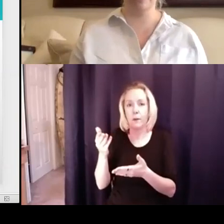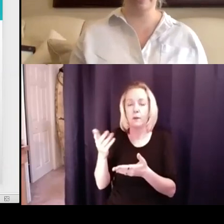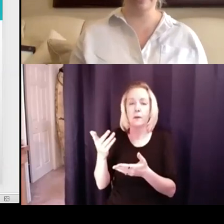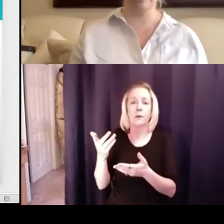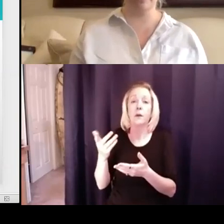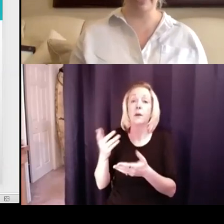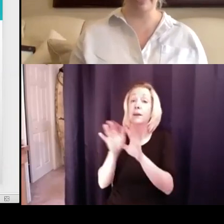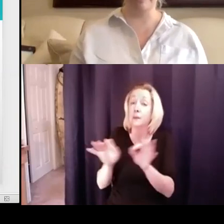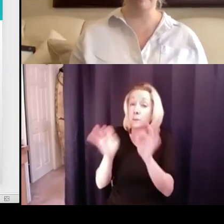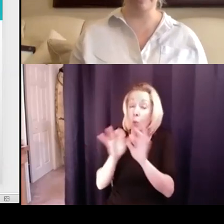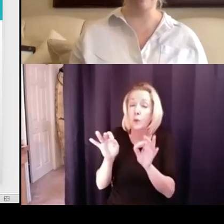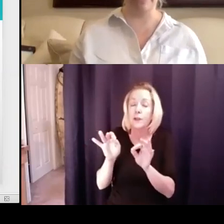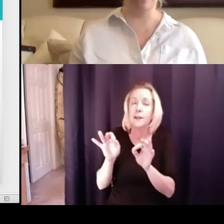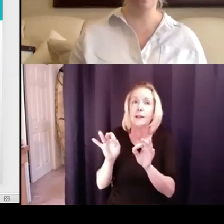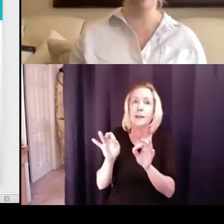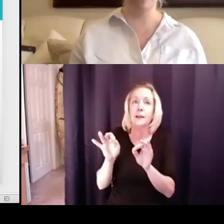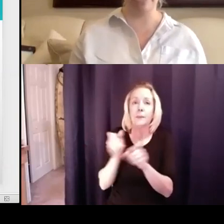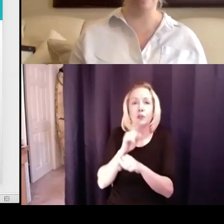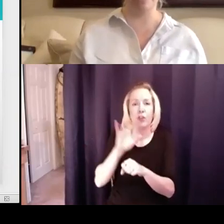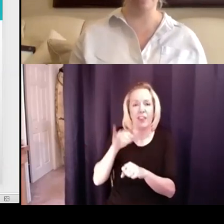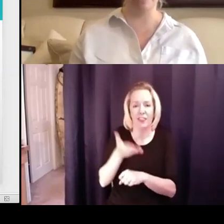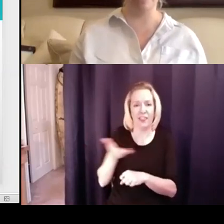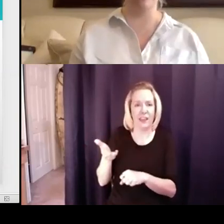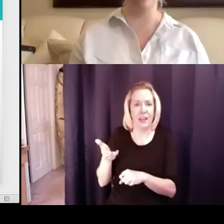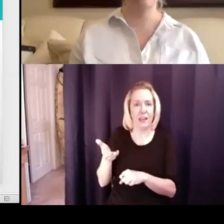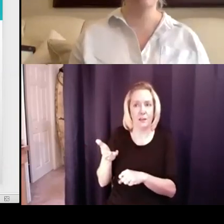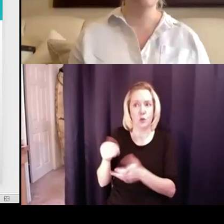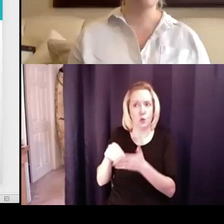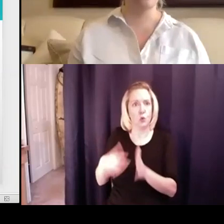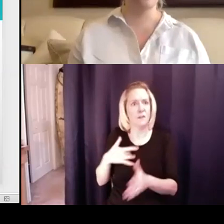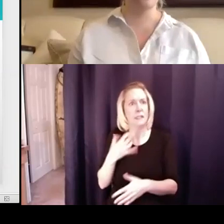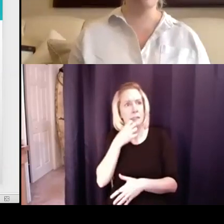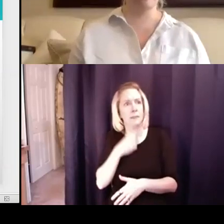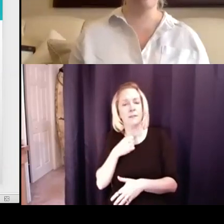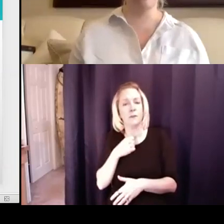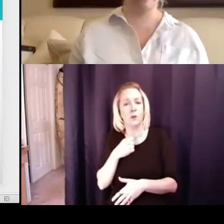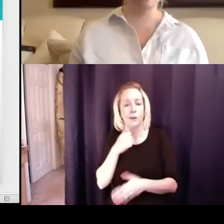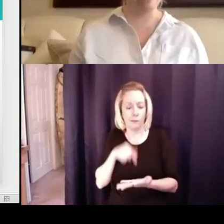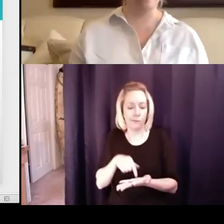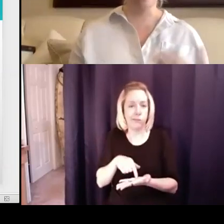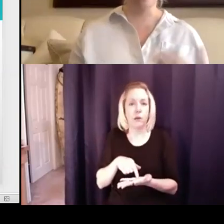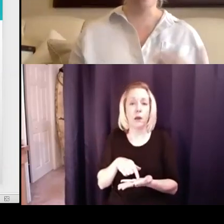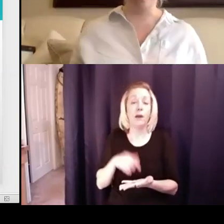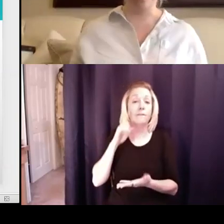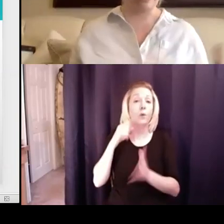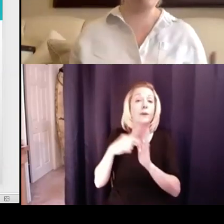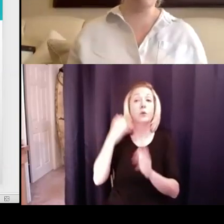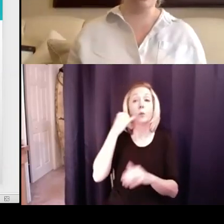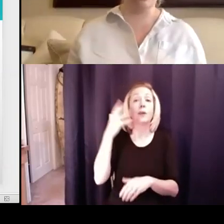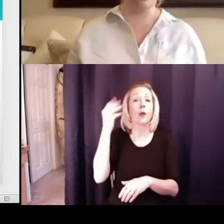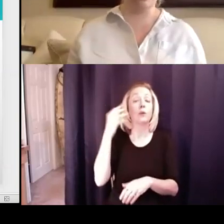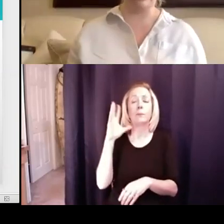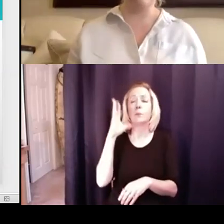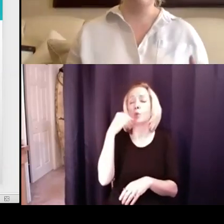making sure it really is meaningful from the child's perspective, right? So if we went outside and it was a beautiful day and we